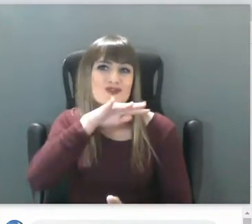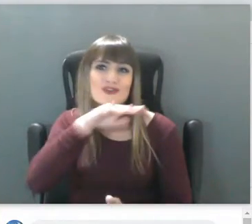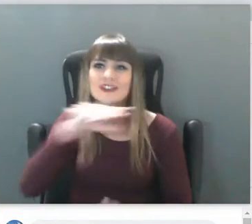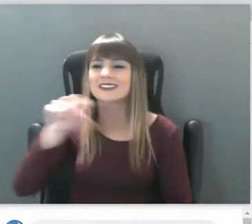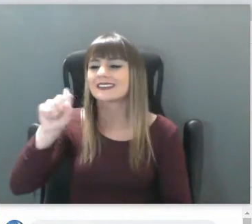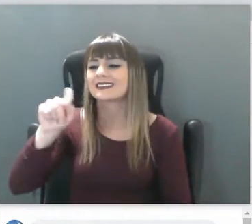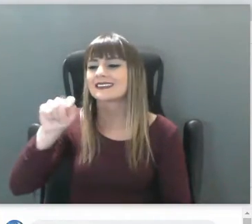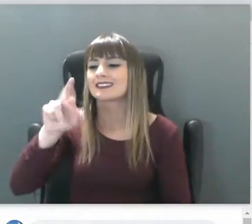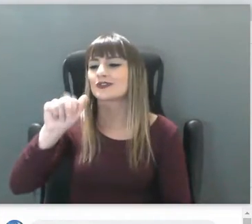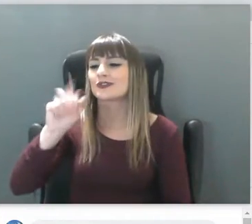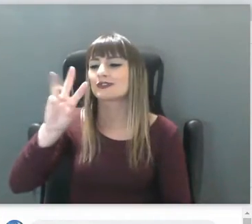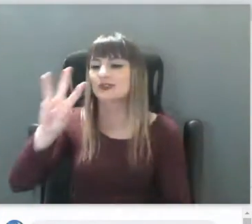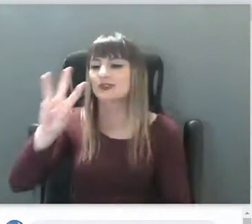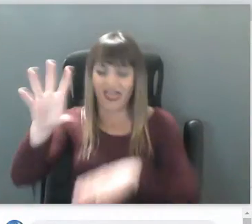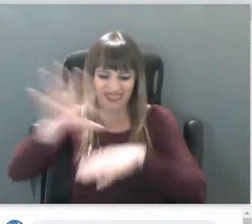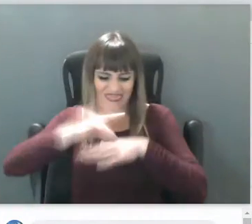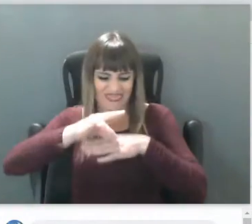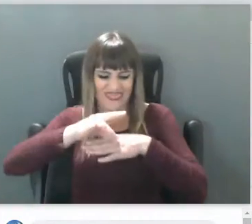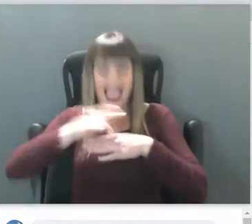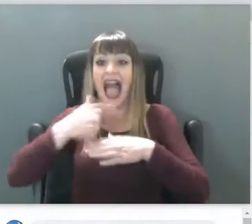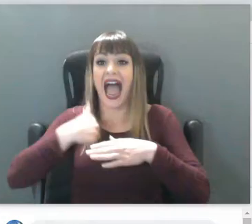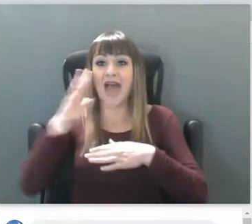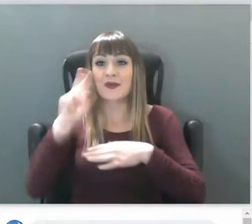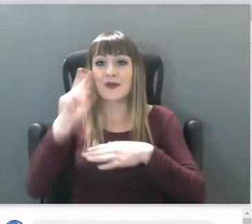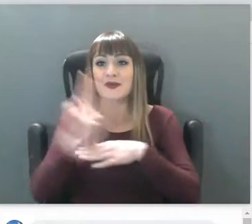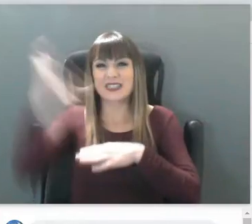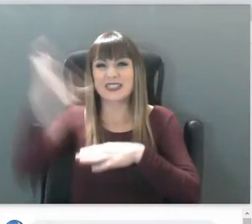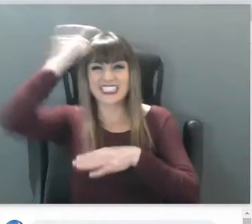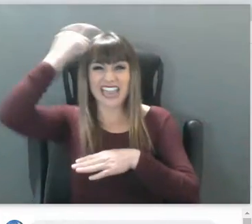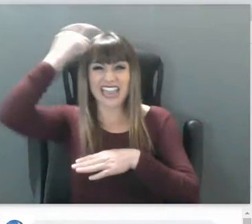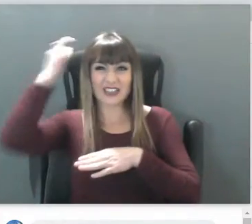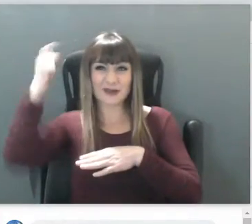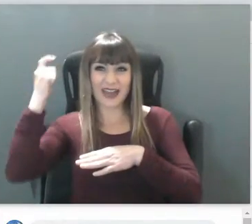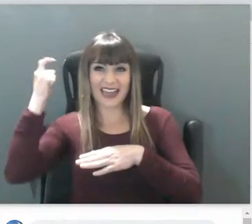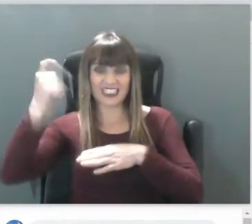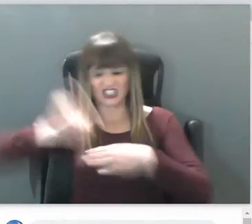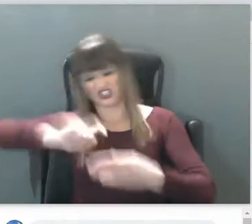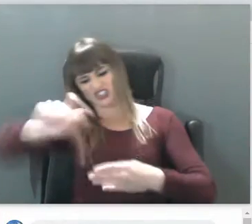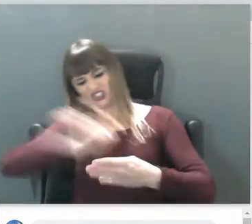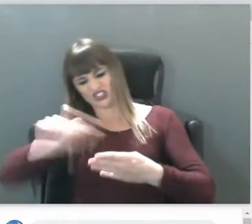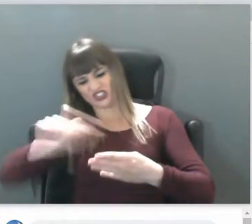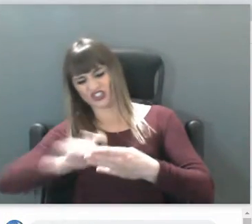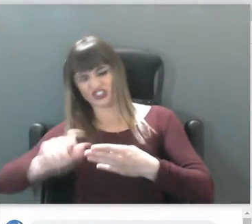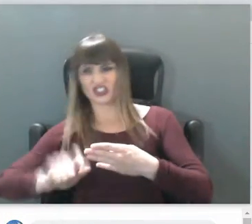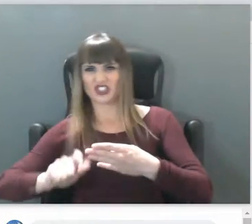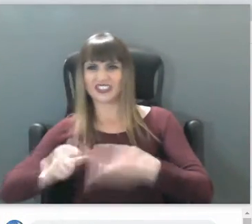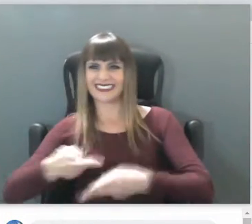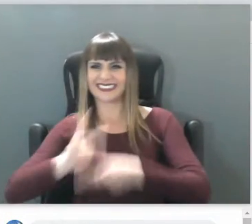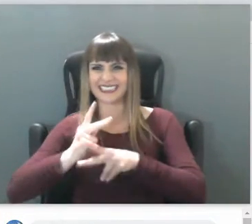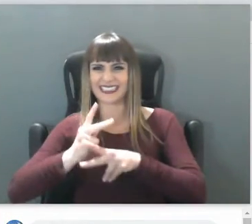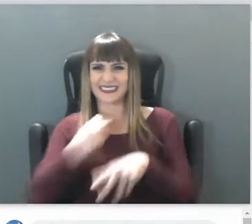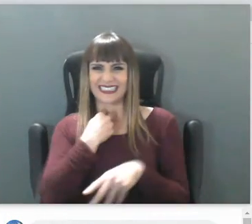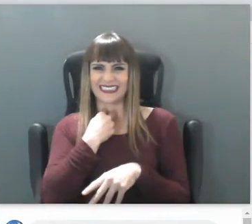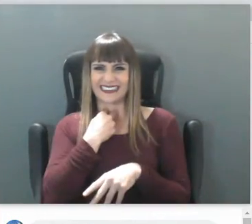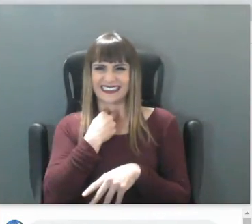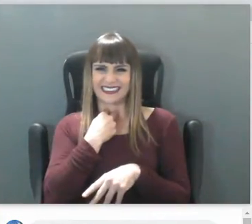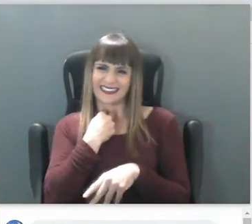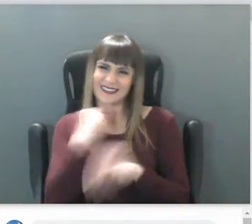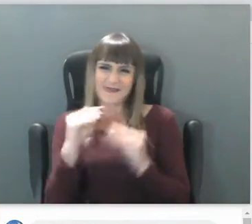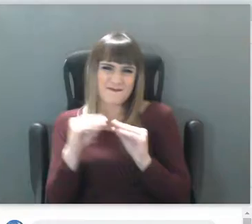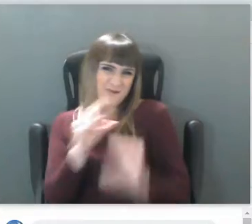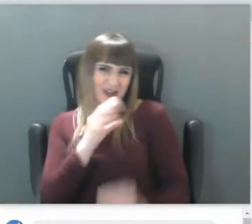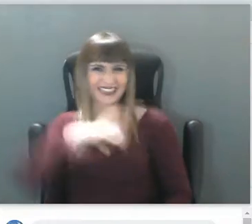I'll hairspray it so that stays on there as well. I just think it's a sweet little, gives it a little bit more character. Now, just as a reminder,